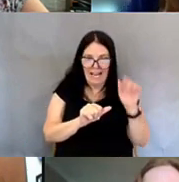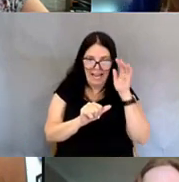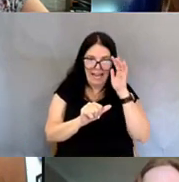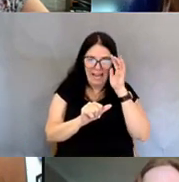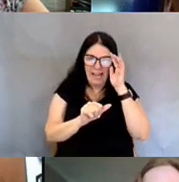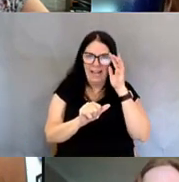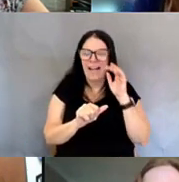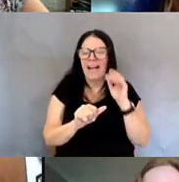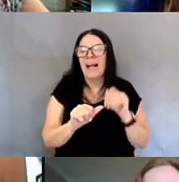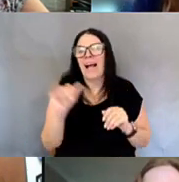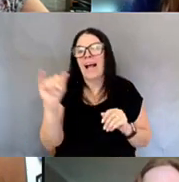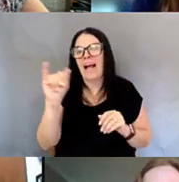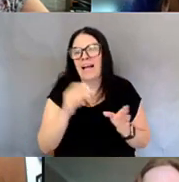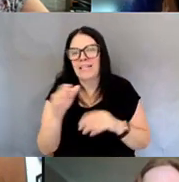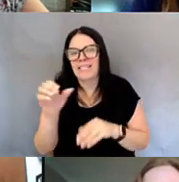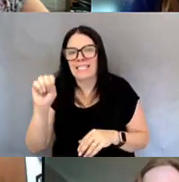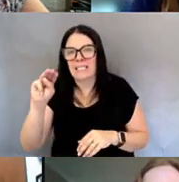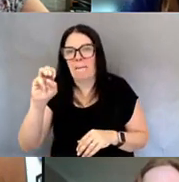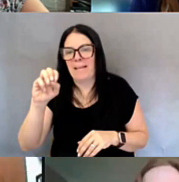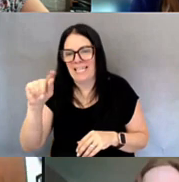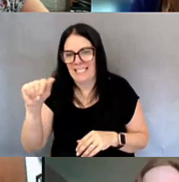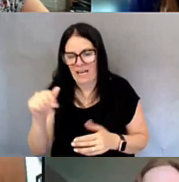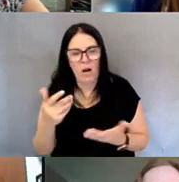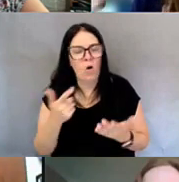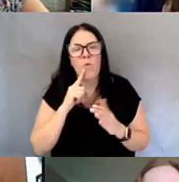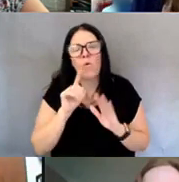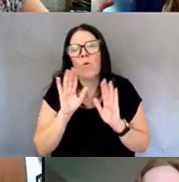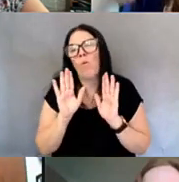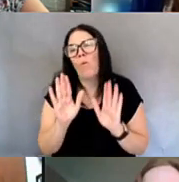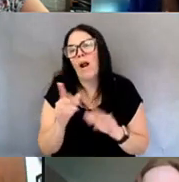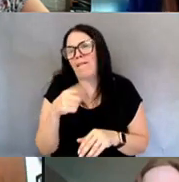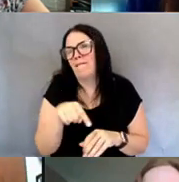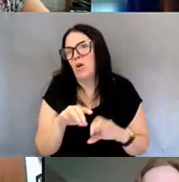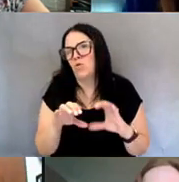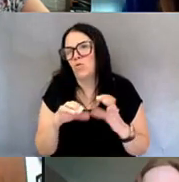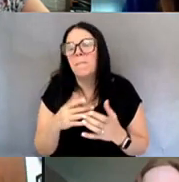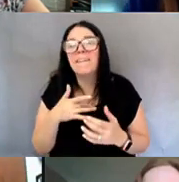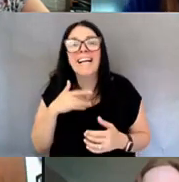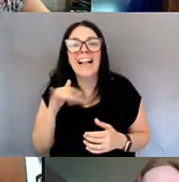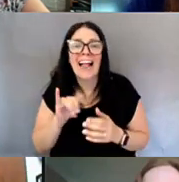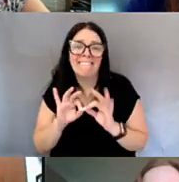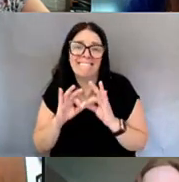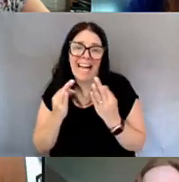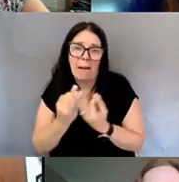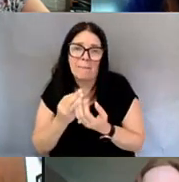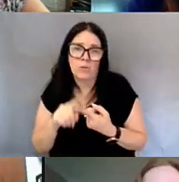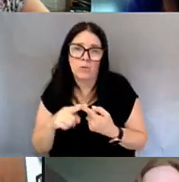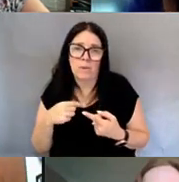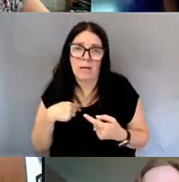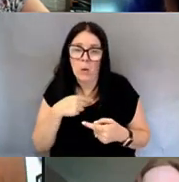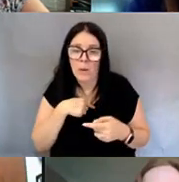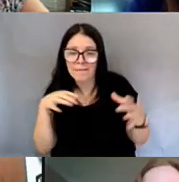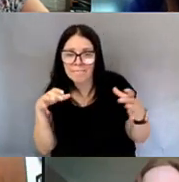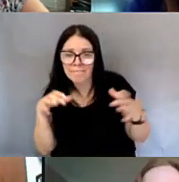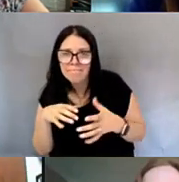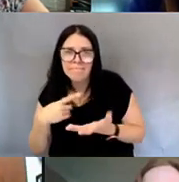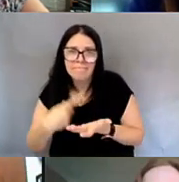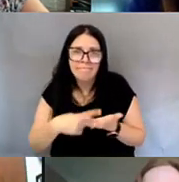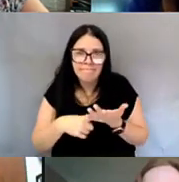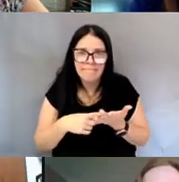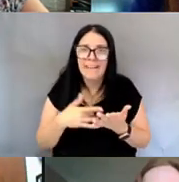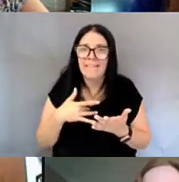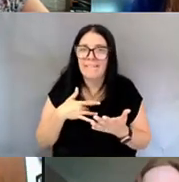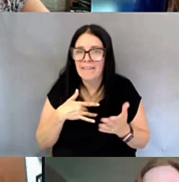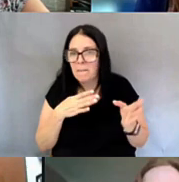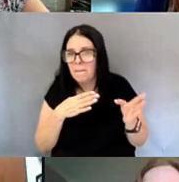left-hand side, and Smita. Wonderful, wonderful family they've become as we've planned and co-developed resources to